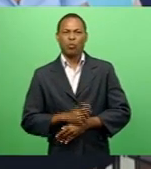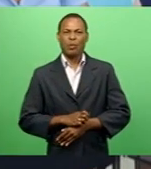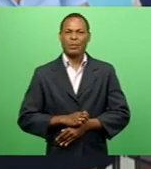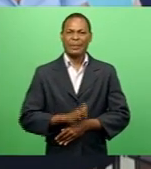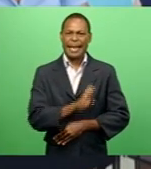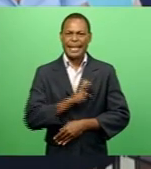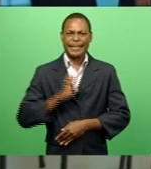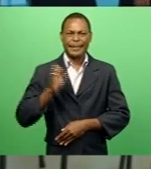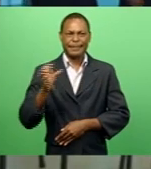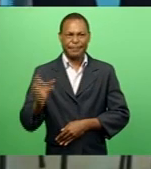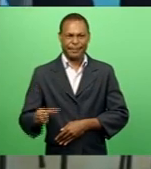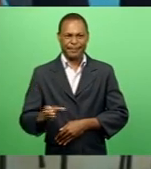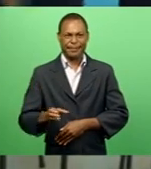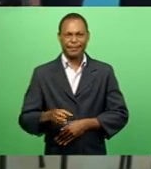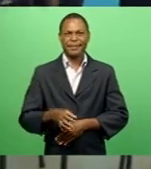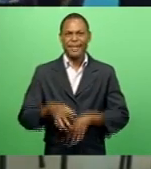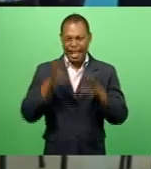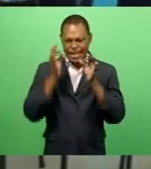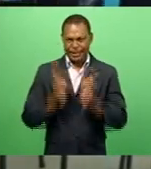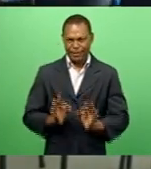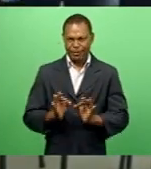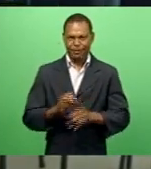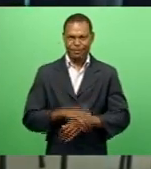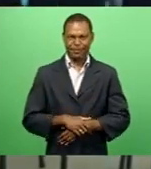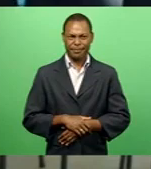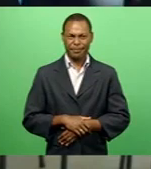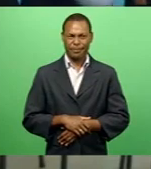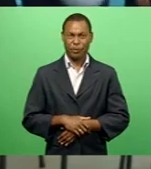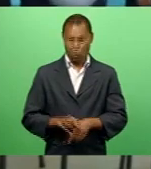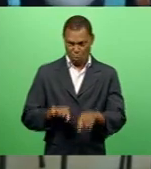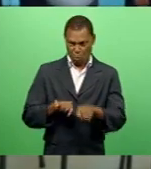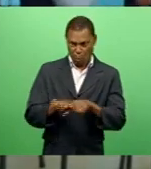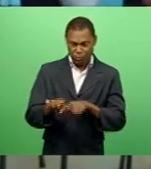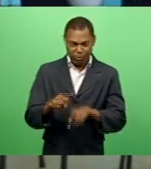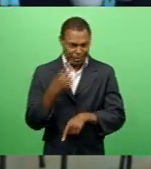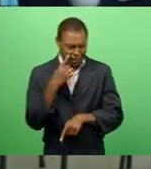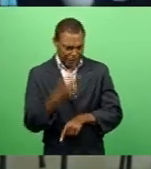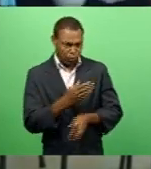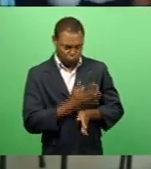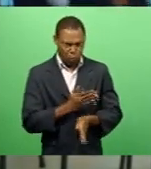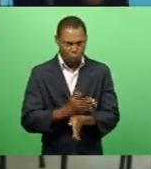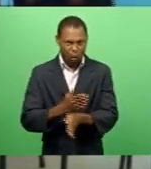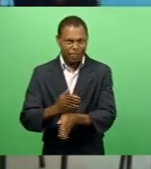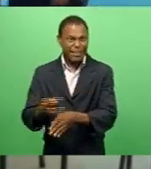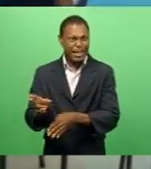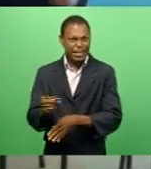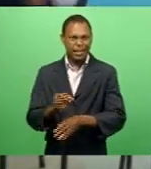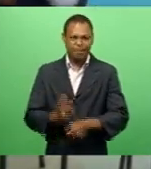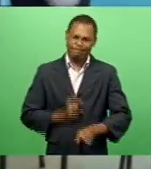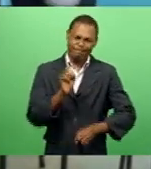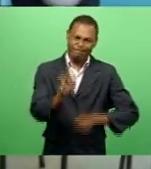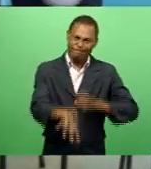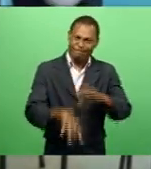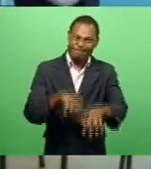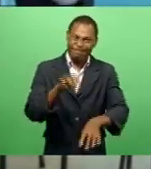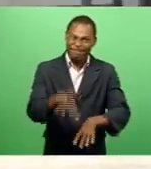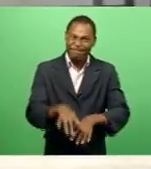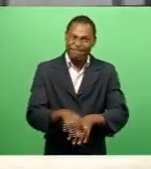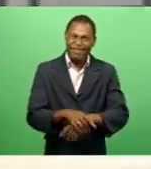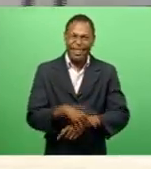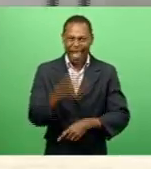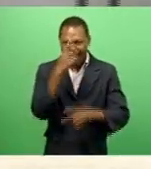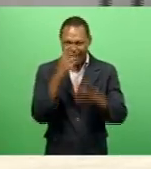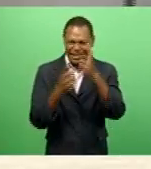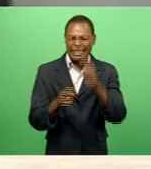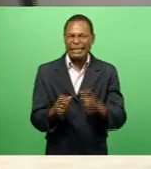decisions. Mostly unnoticed, I would say, in the work we do, the contributions we make, in the very